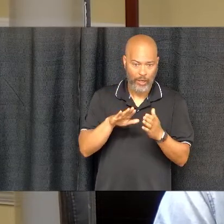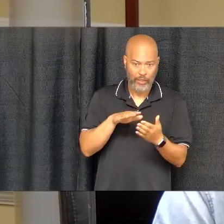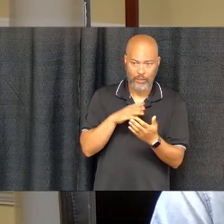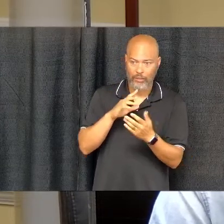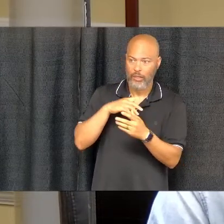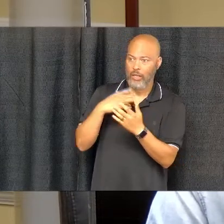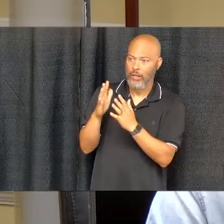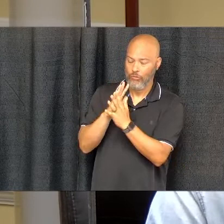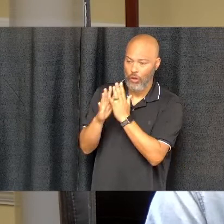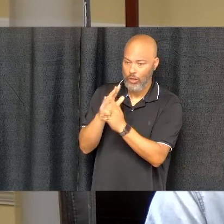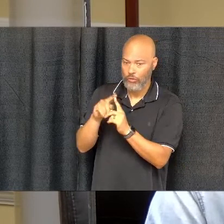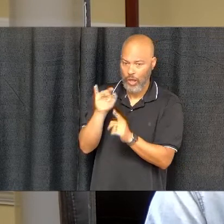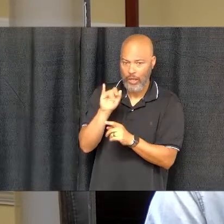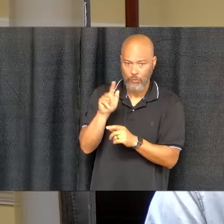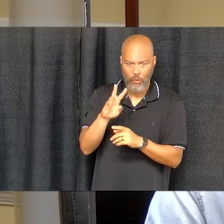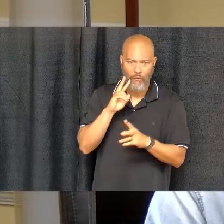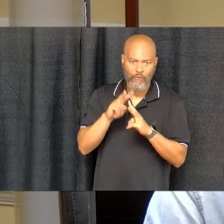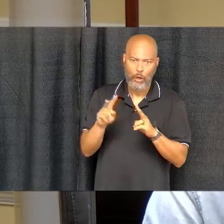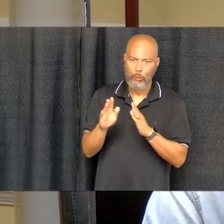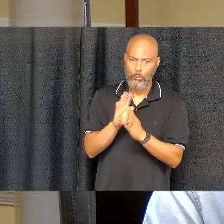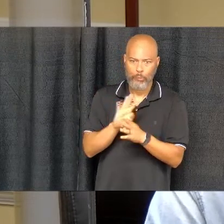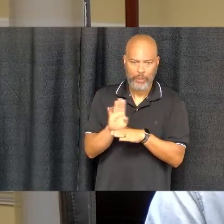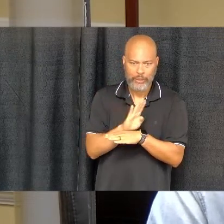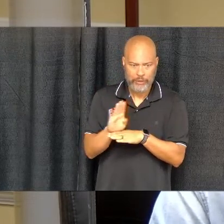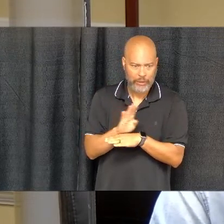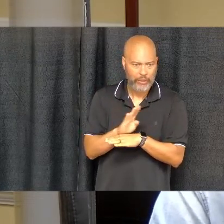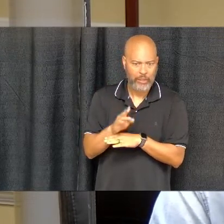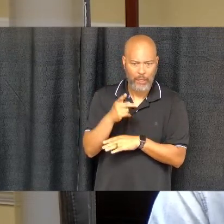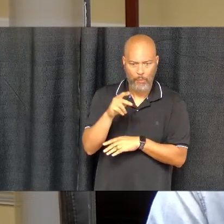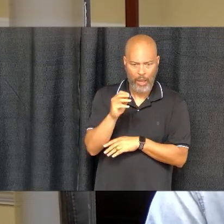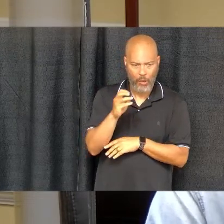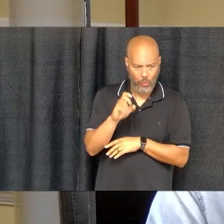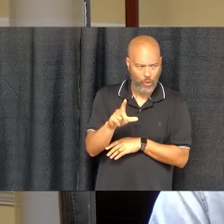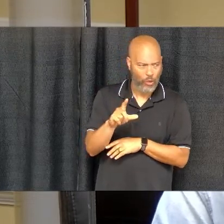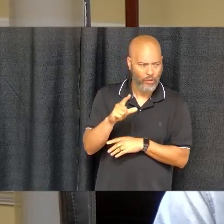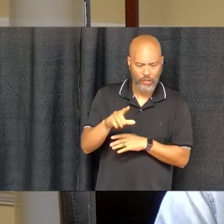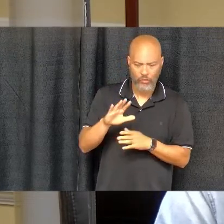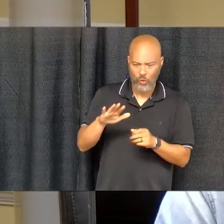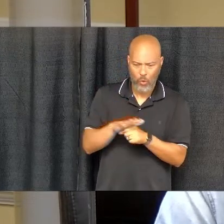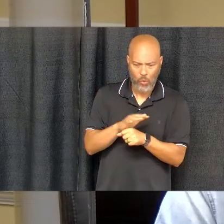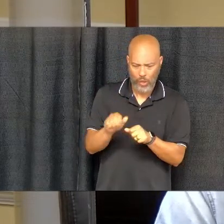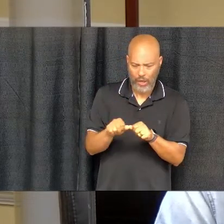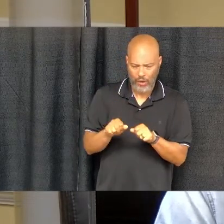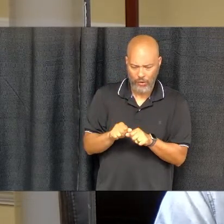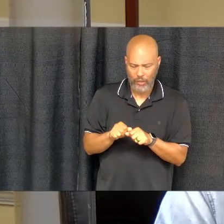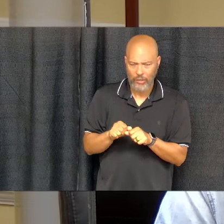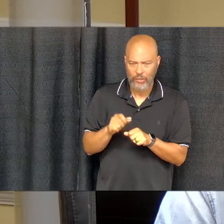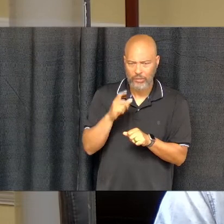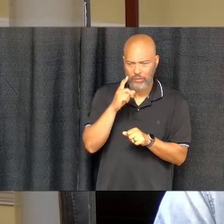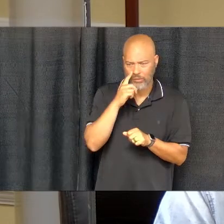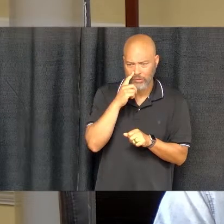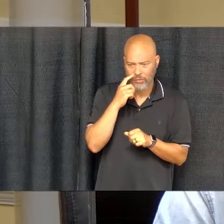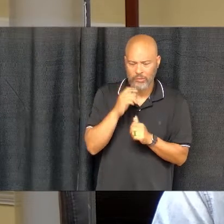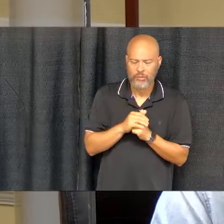it's already very busy. And Powell, this whole intersection.